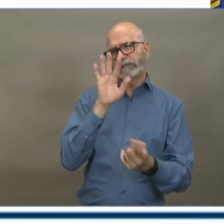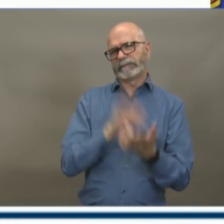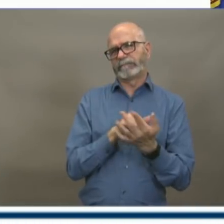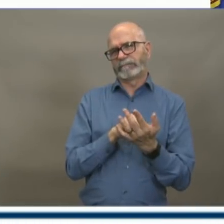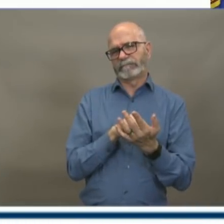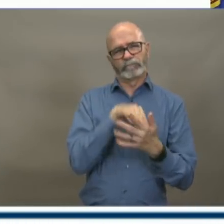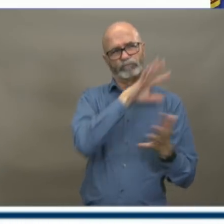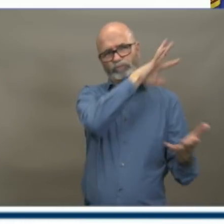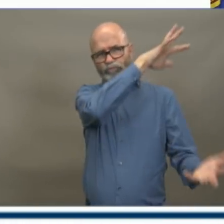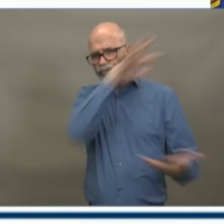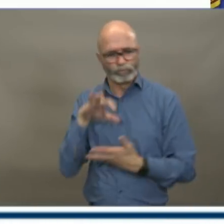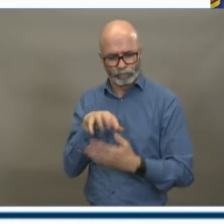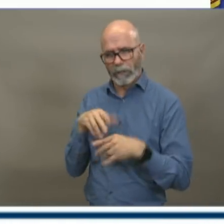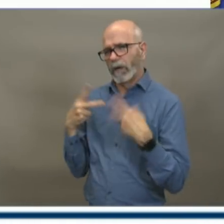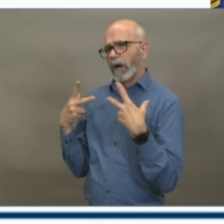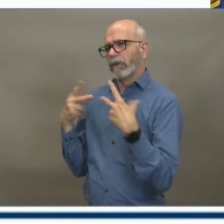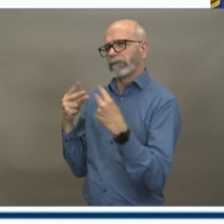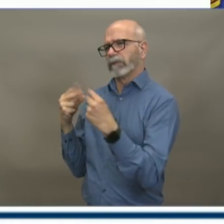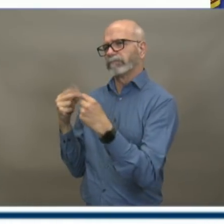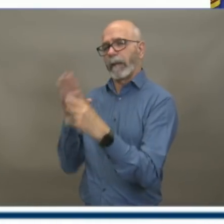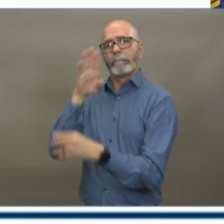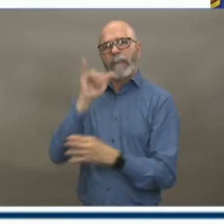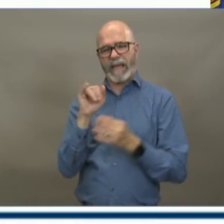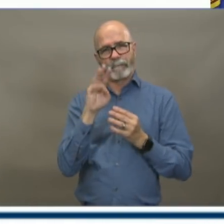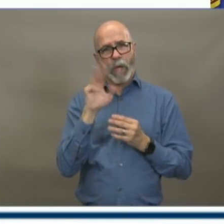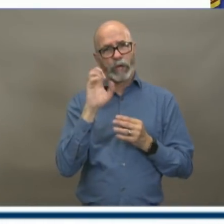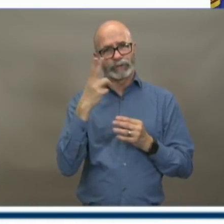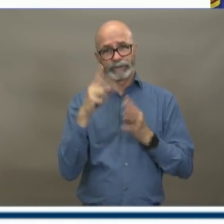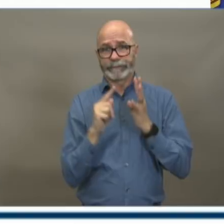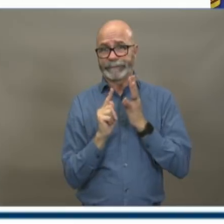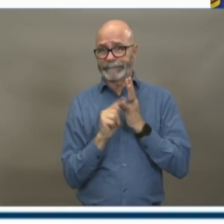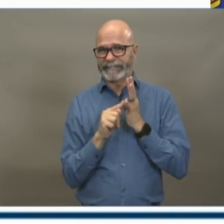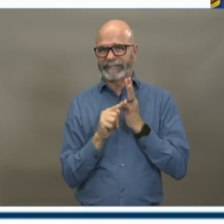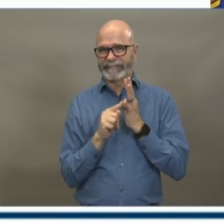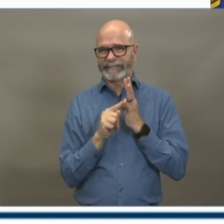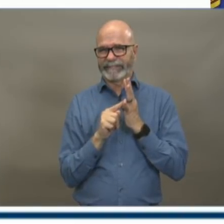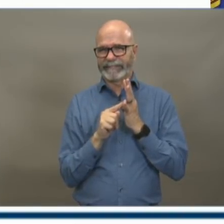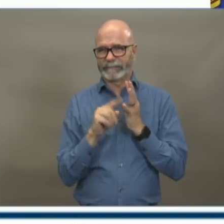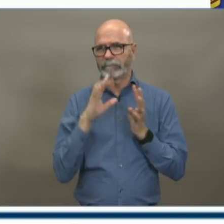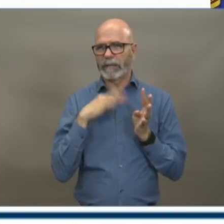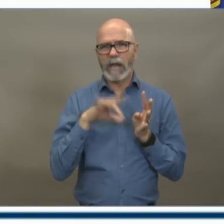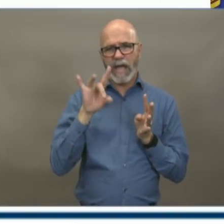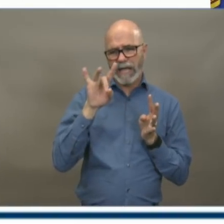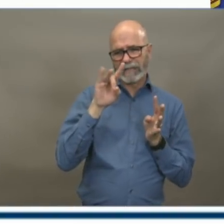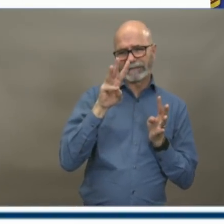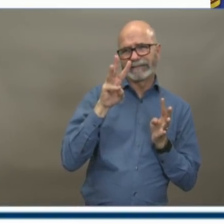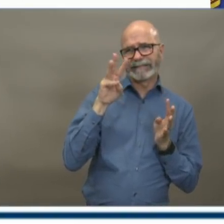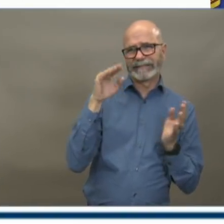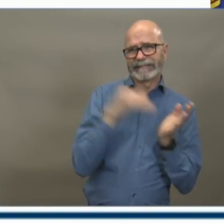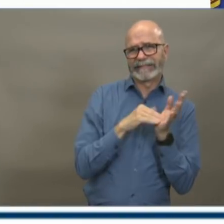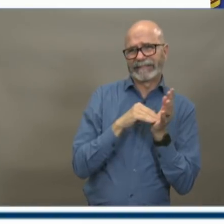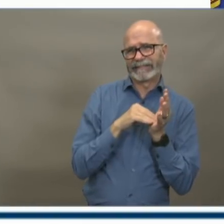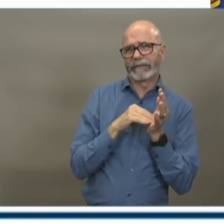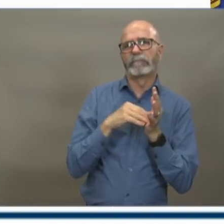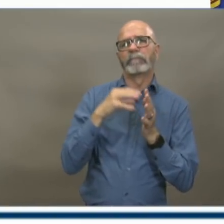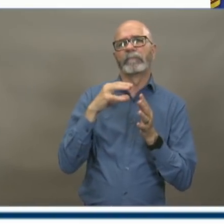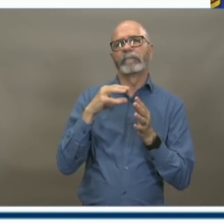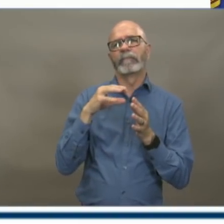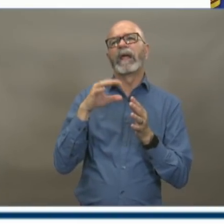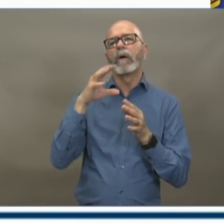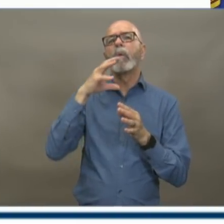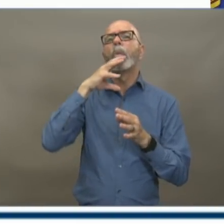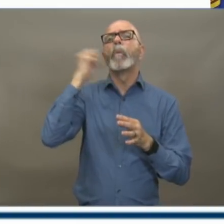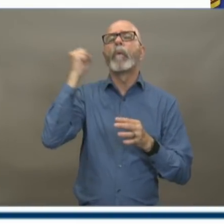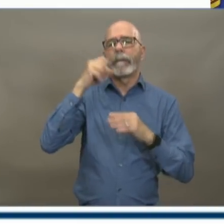March, but also that there's 86,000 Nova Scotians that are of the age of 75 and over who are likely to be eligible to receive